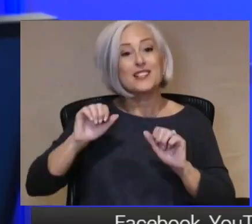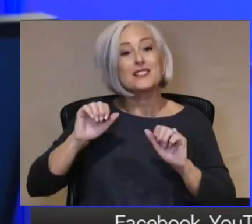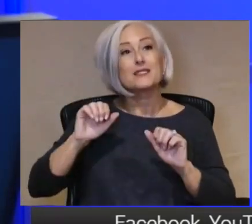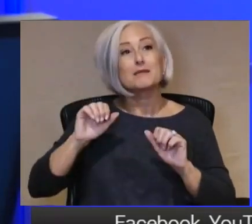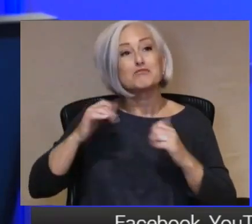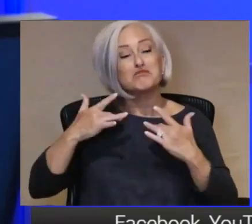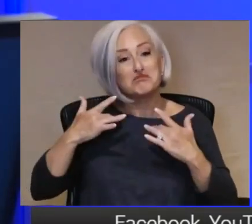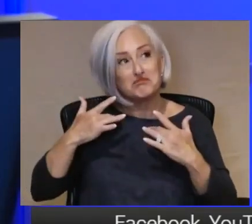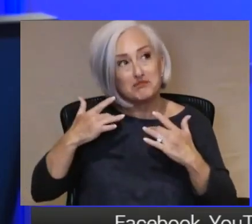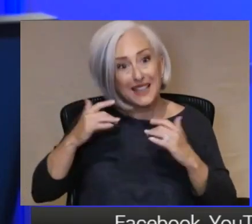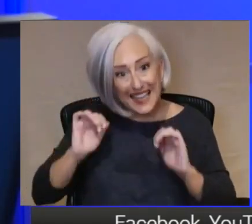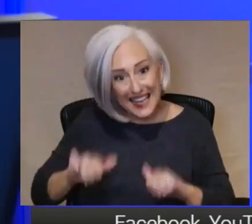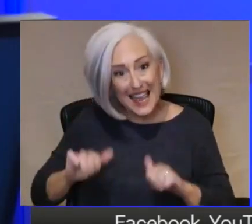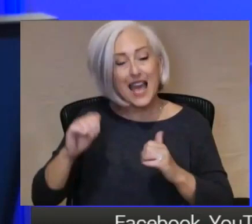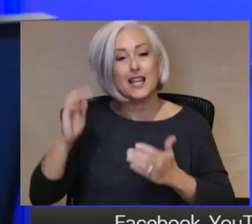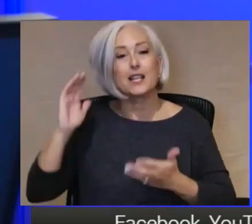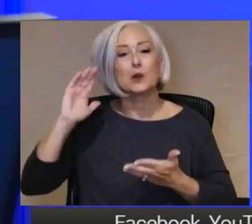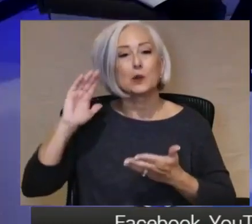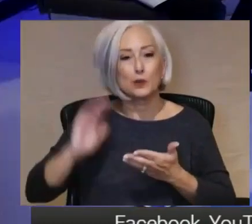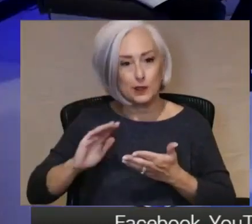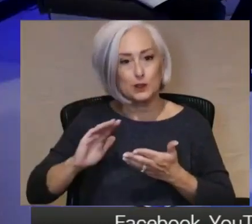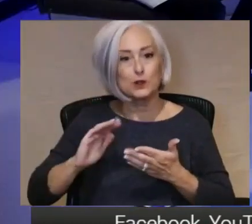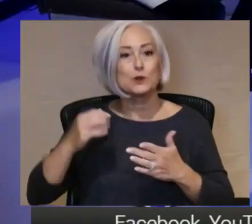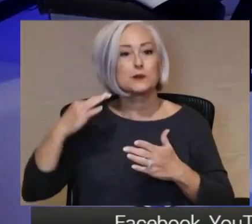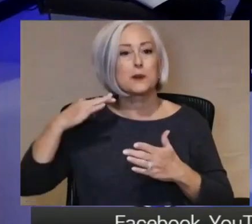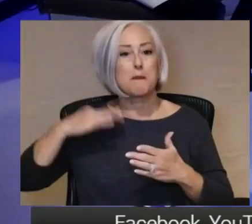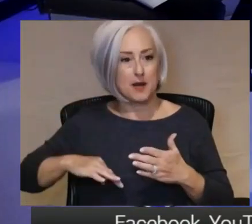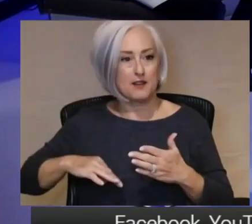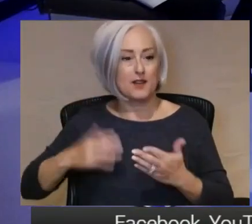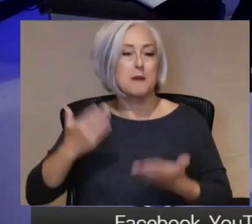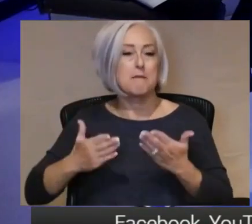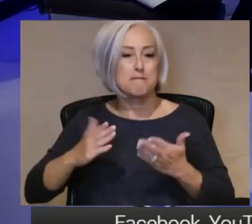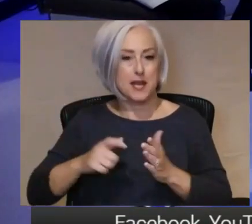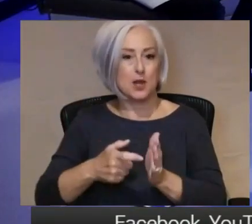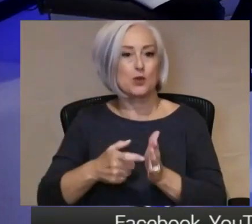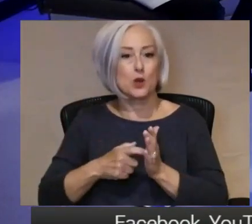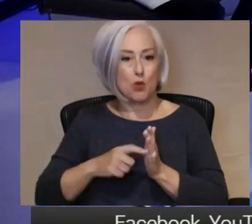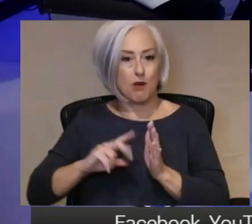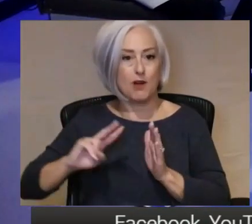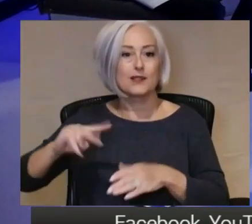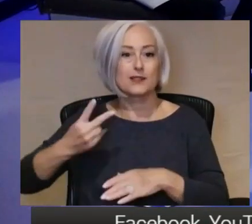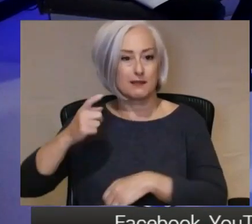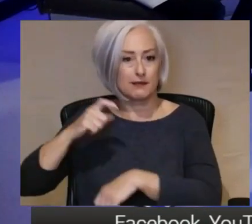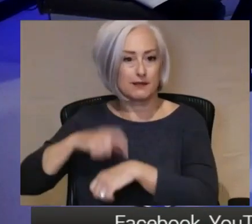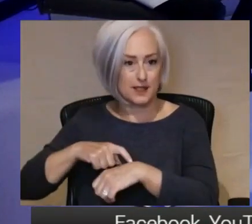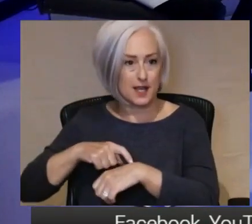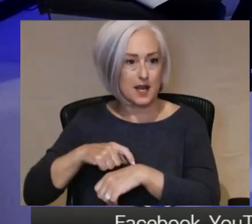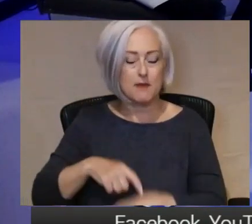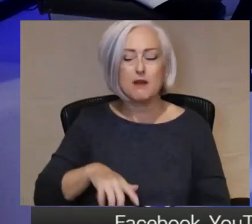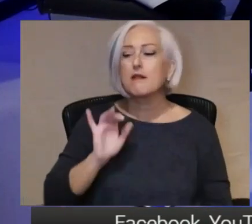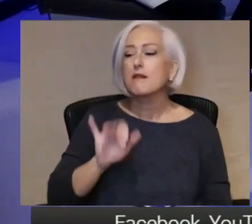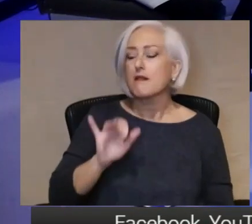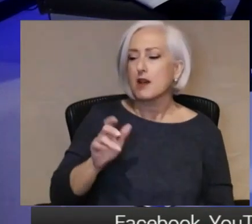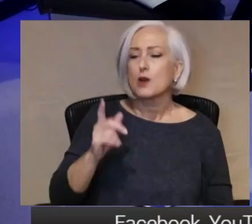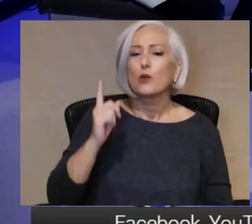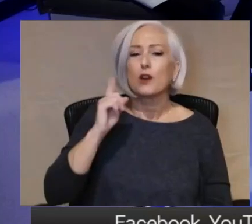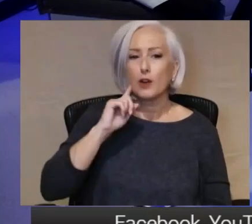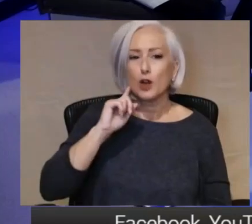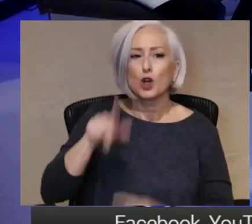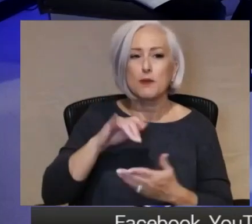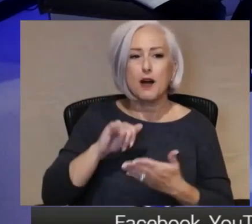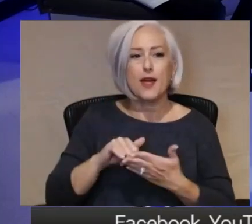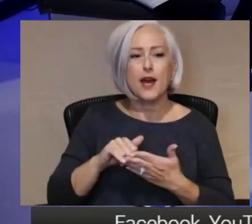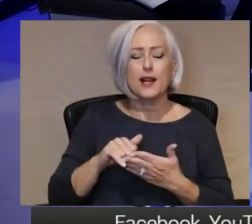they may require re-lesioning. Okay. So, Dr. Chen, we'd heard a little bit about the inherited nature of this. Anything you could do to predict